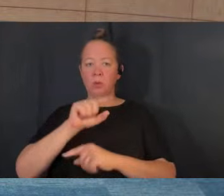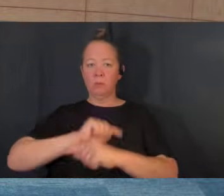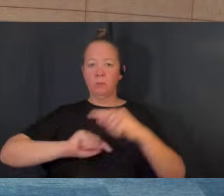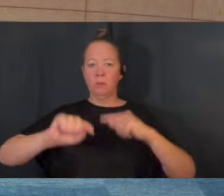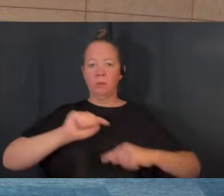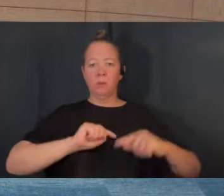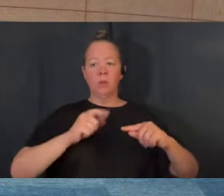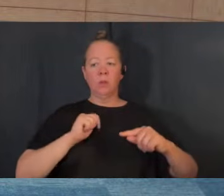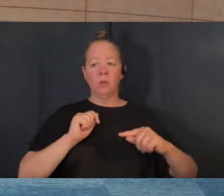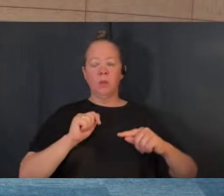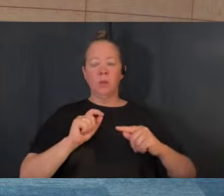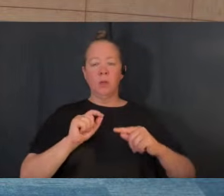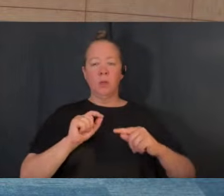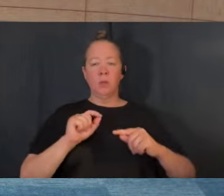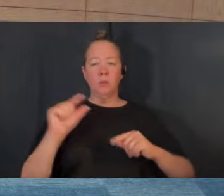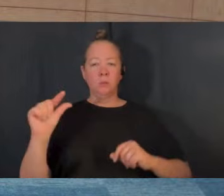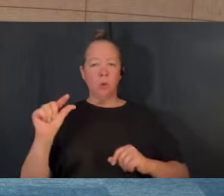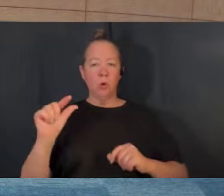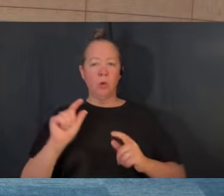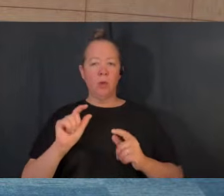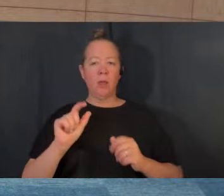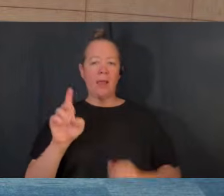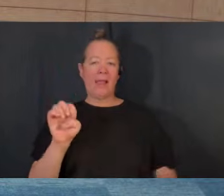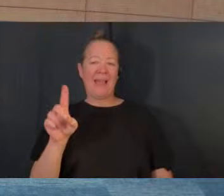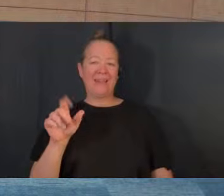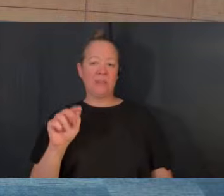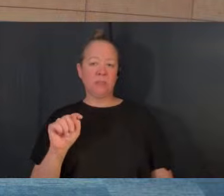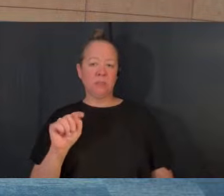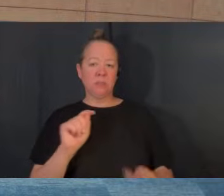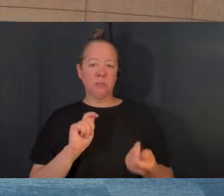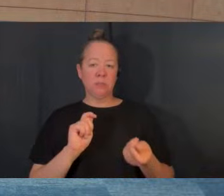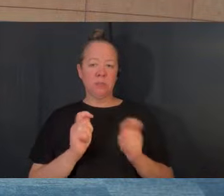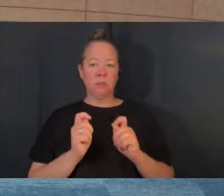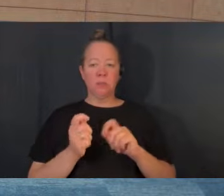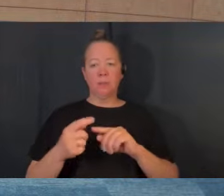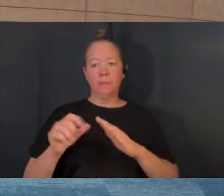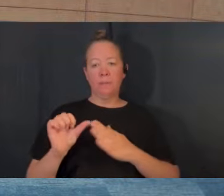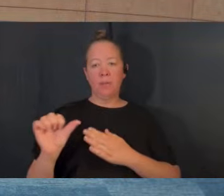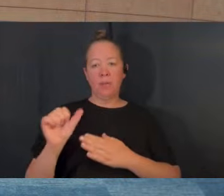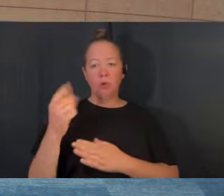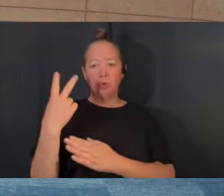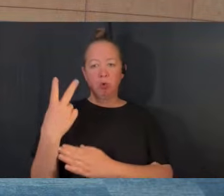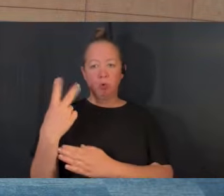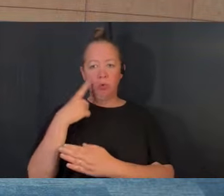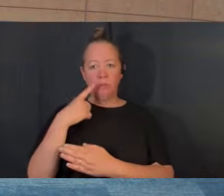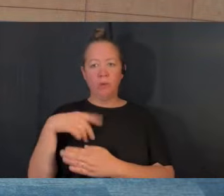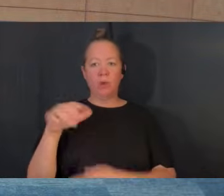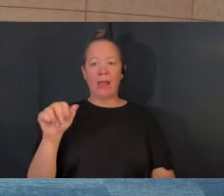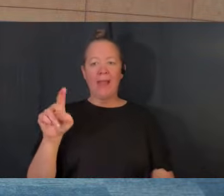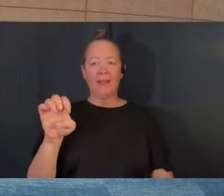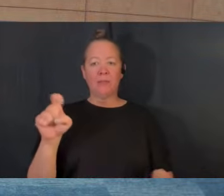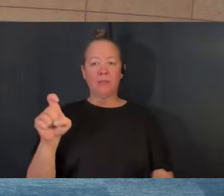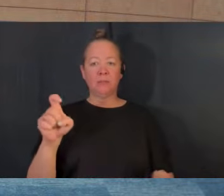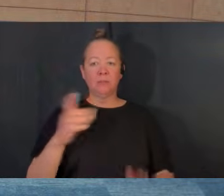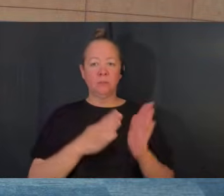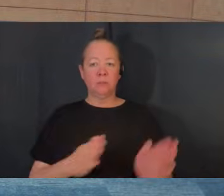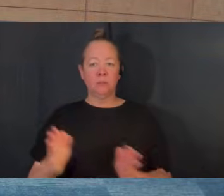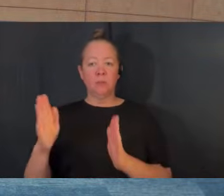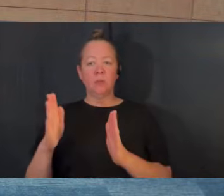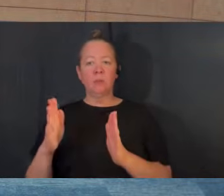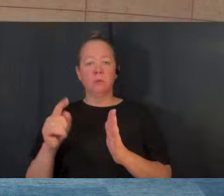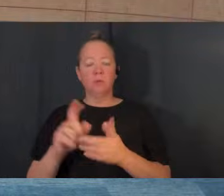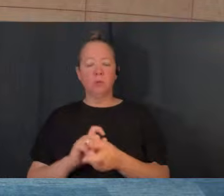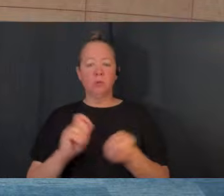edit to page 2 of the annexation plan to change Cheverly Volunteer Fire Department